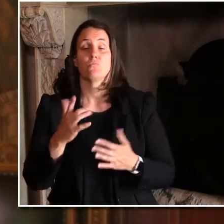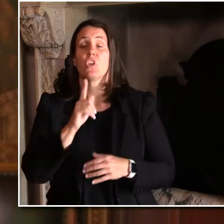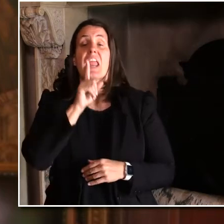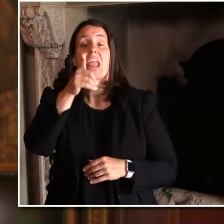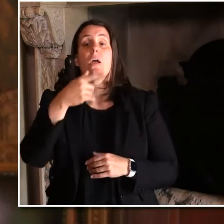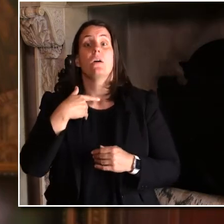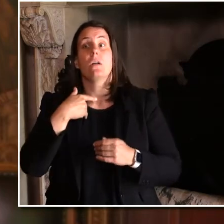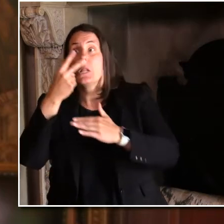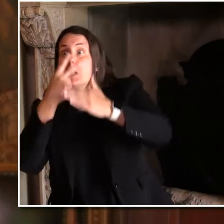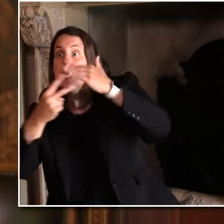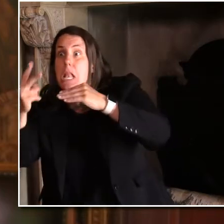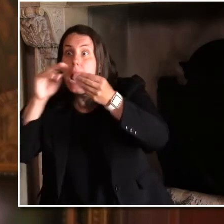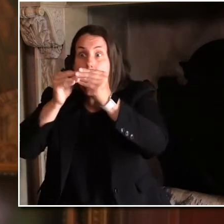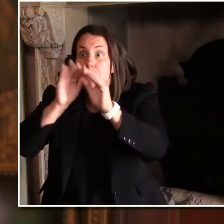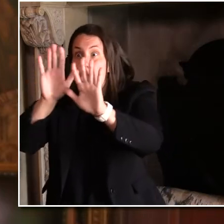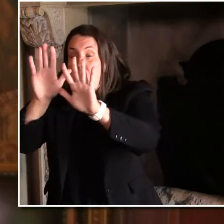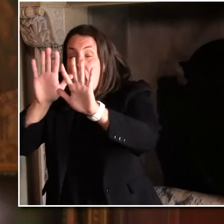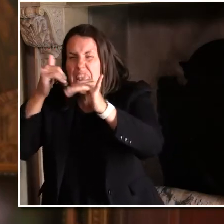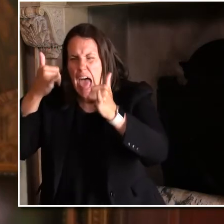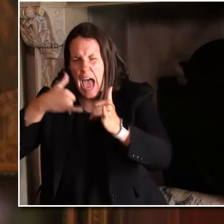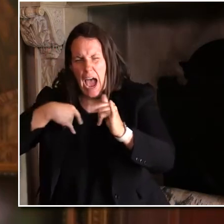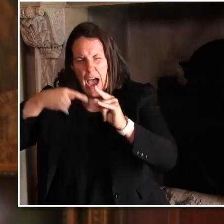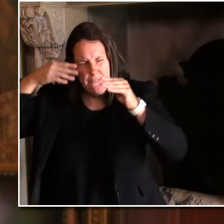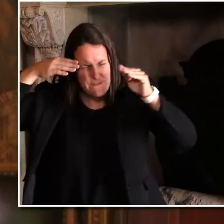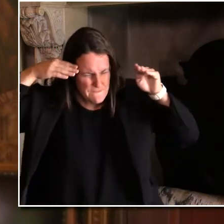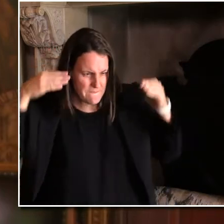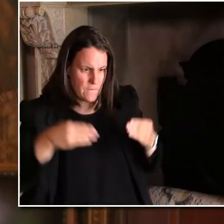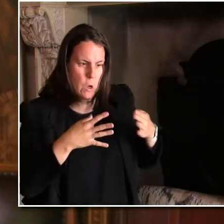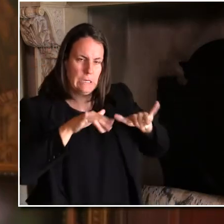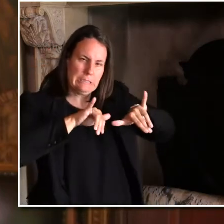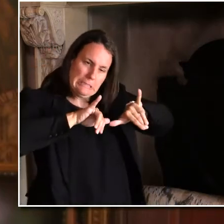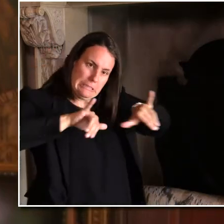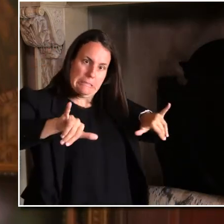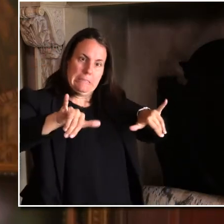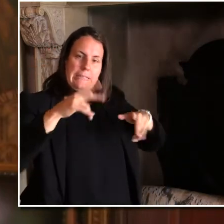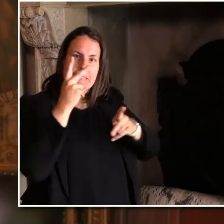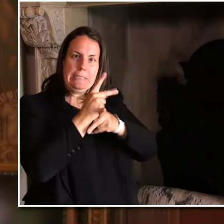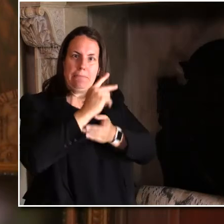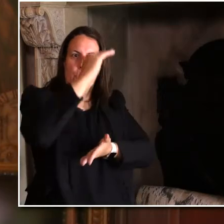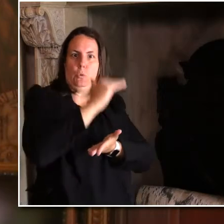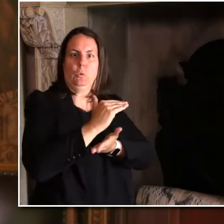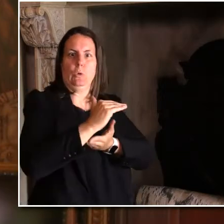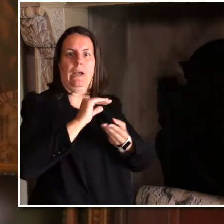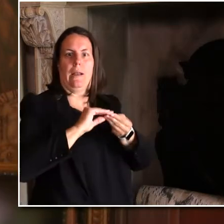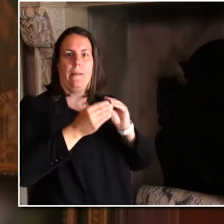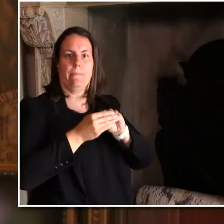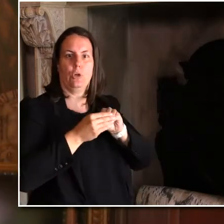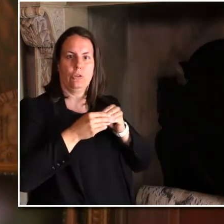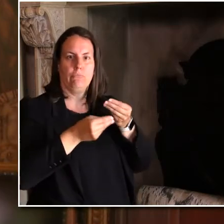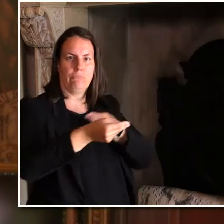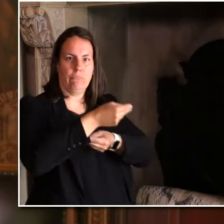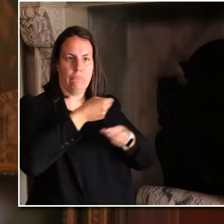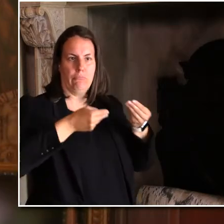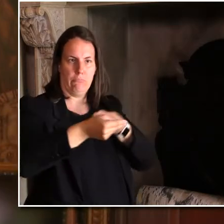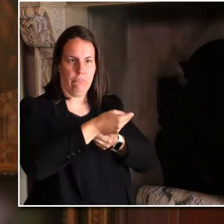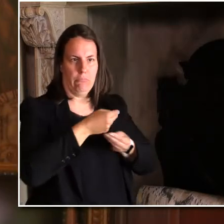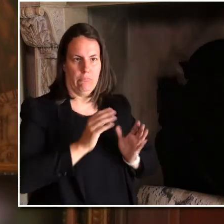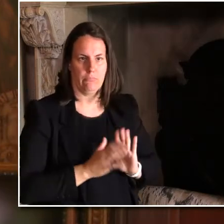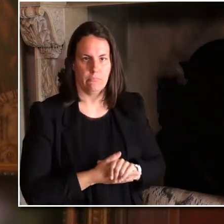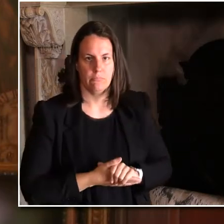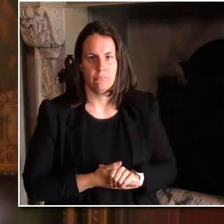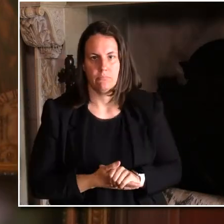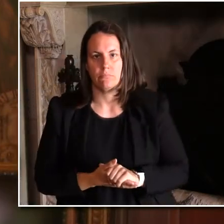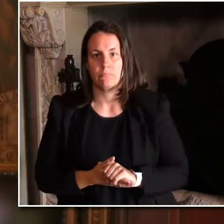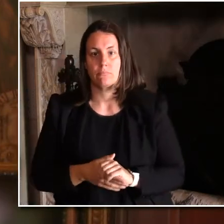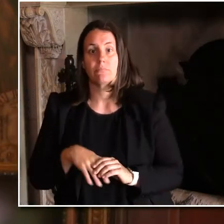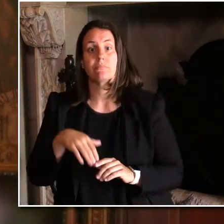we experience the level of spread of COVID-19 that we do for influenza every year,